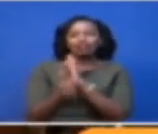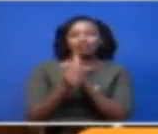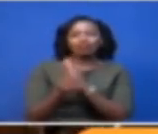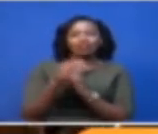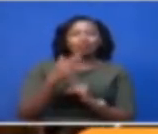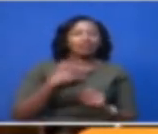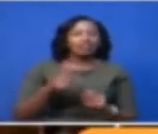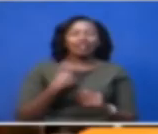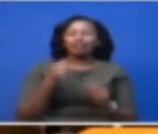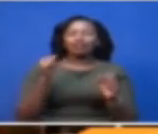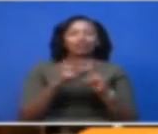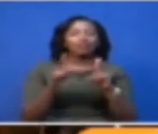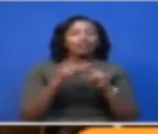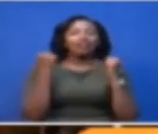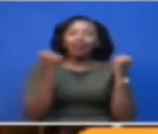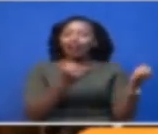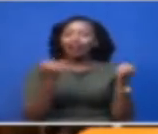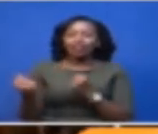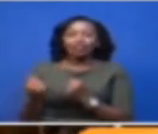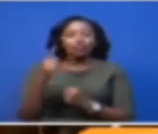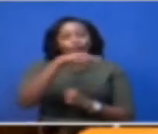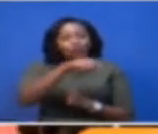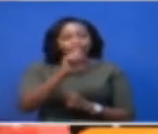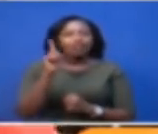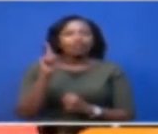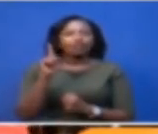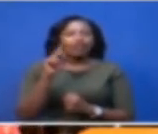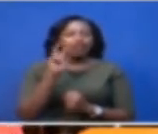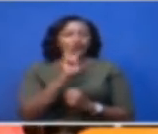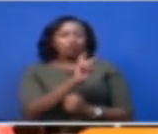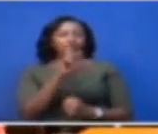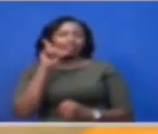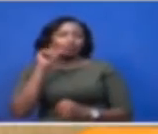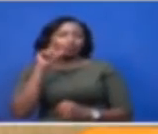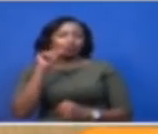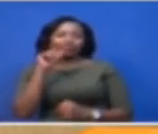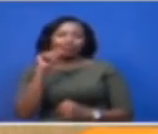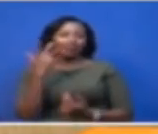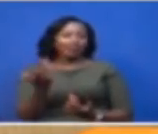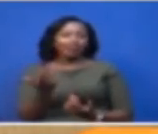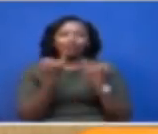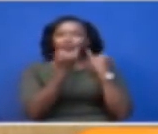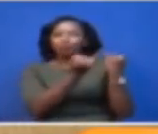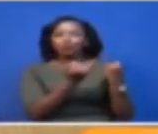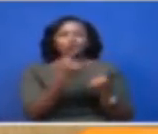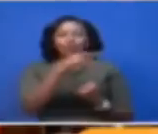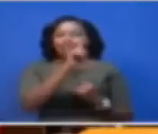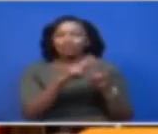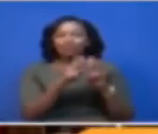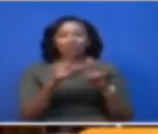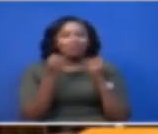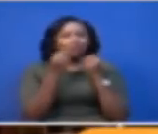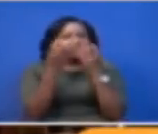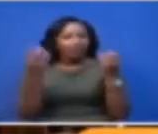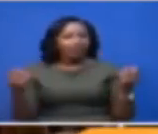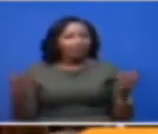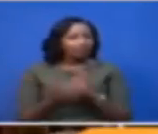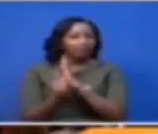you. I look at your Twitter bio and I'm like, so she is, no, not that exactly. And